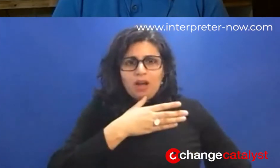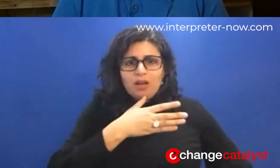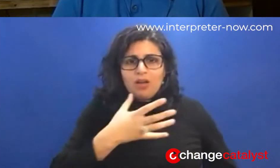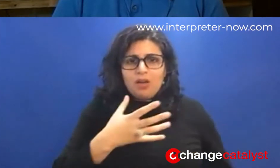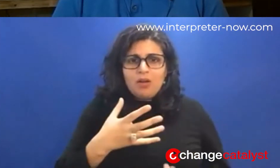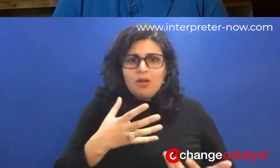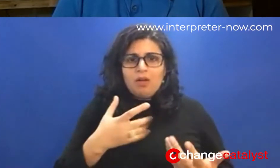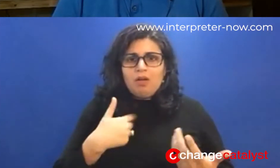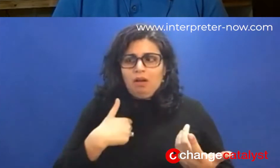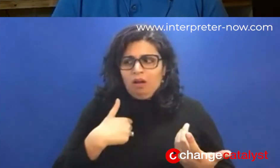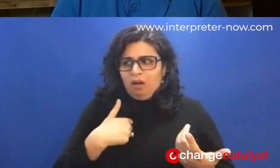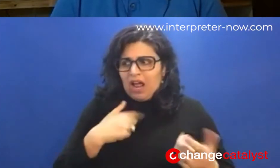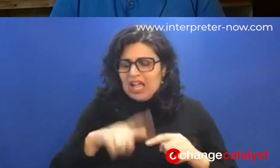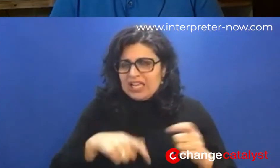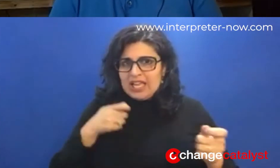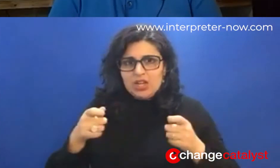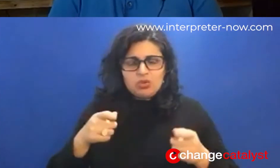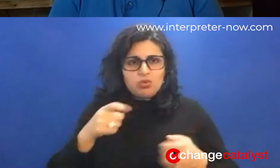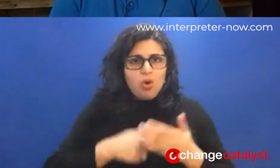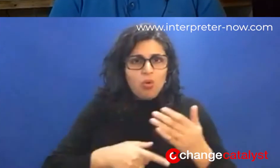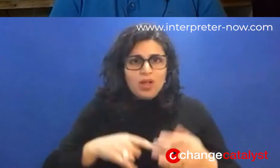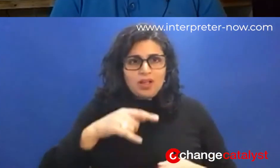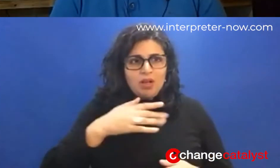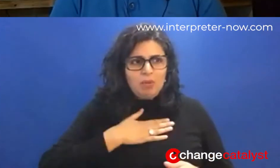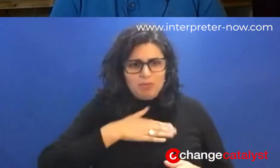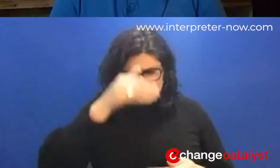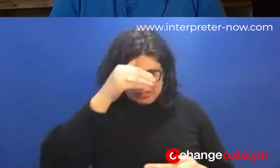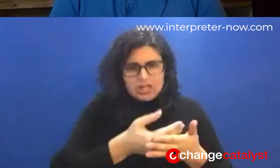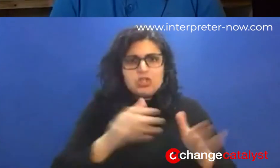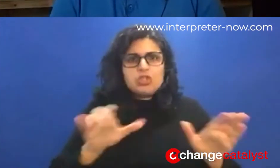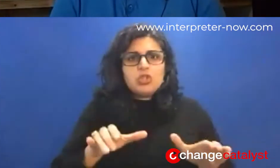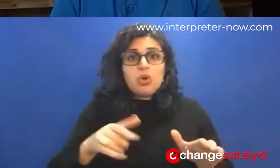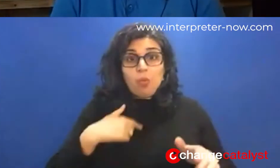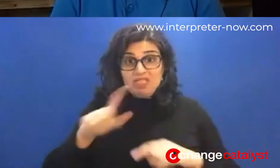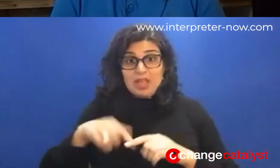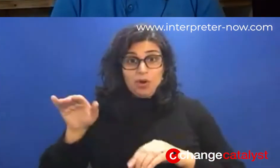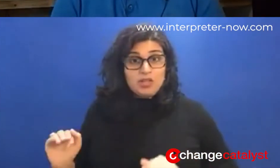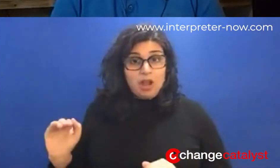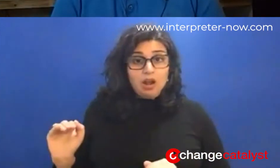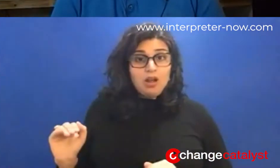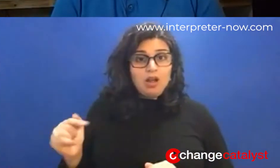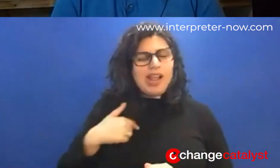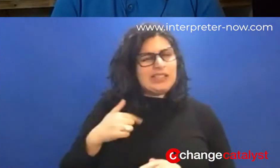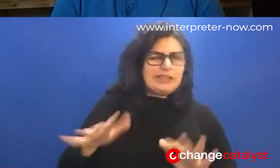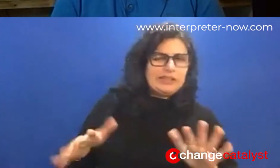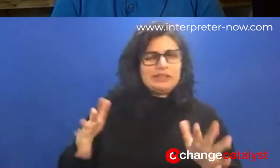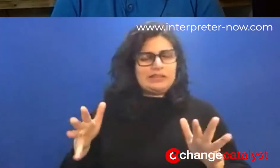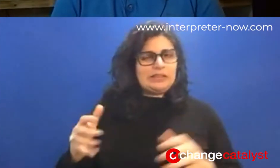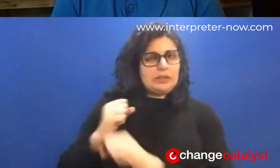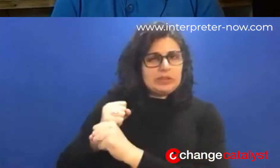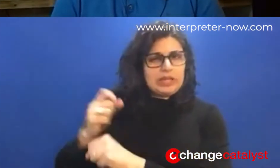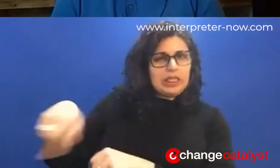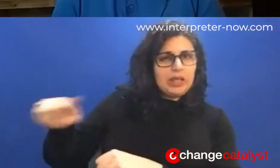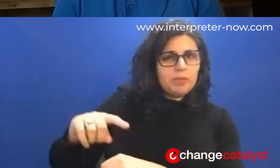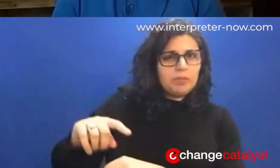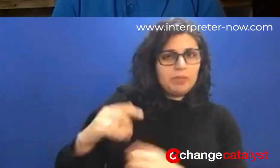little control over what they do now, right? When they were young, I could kind of sort of protect them, but